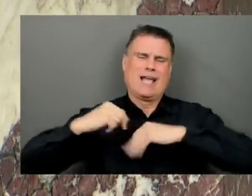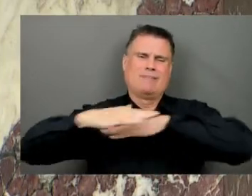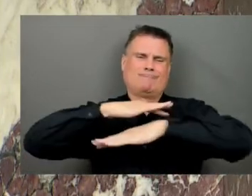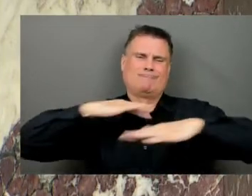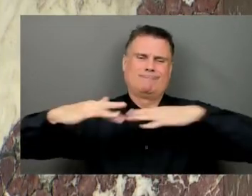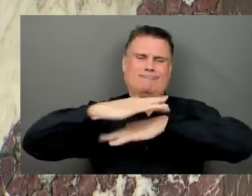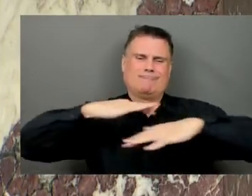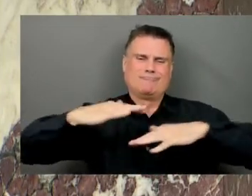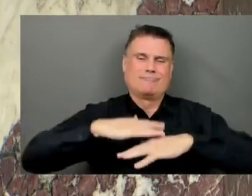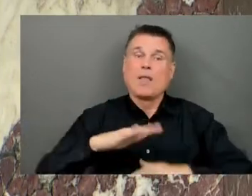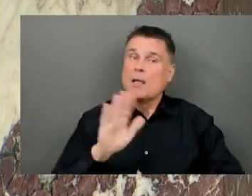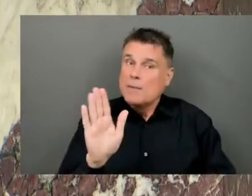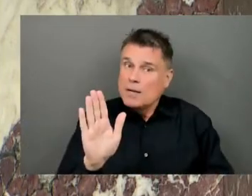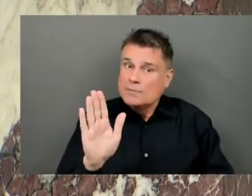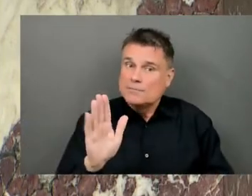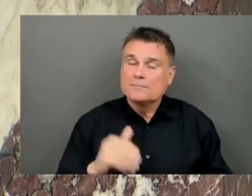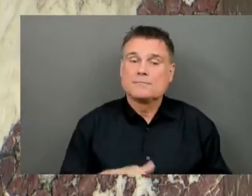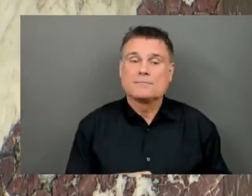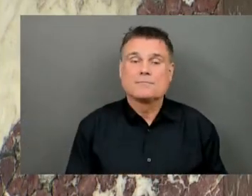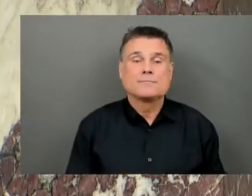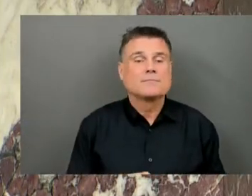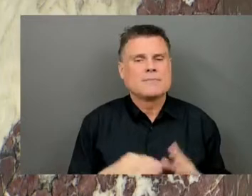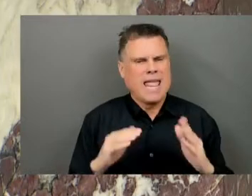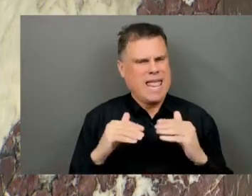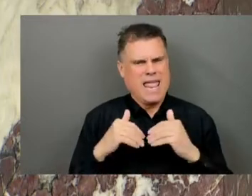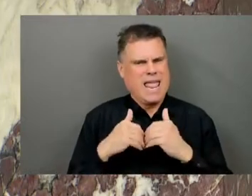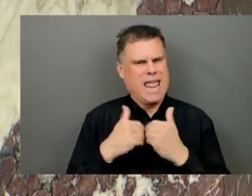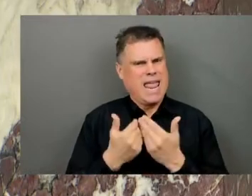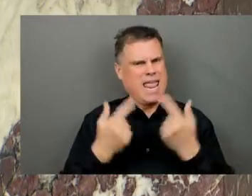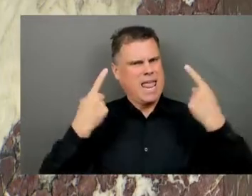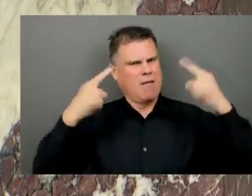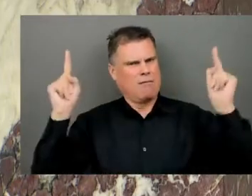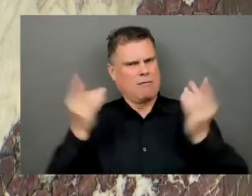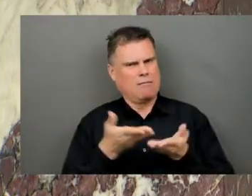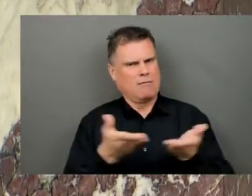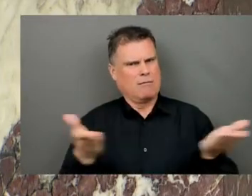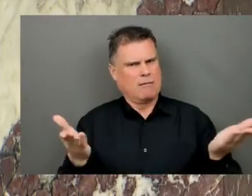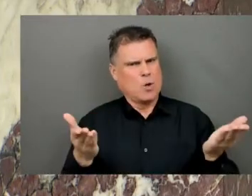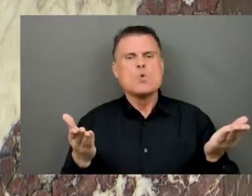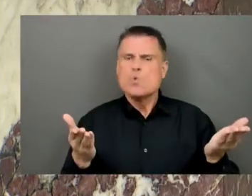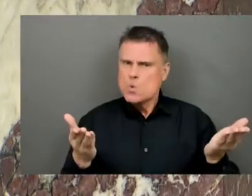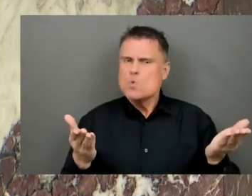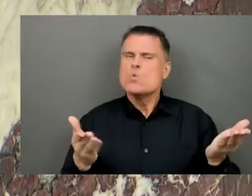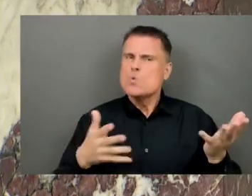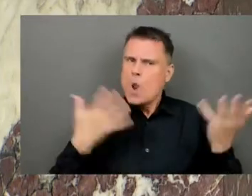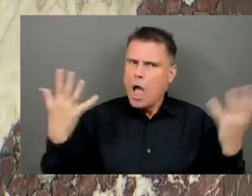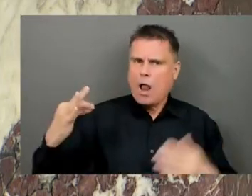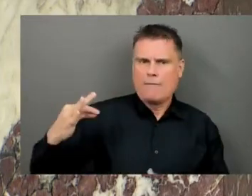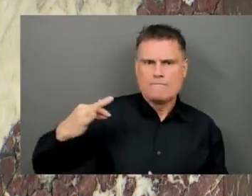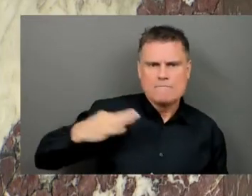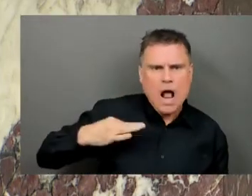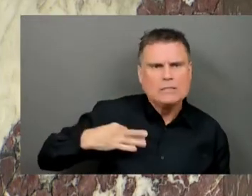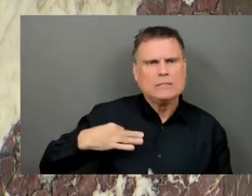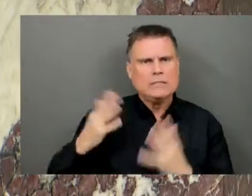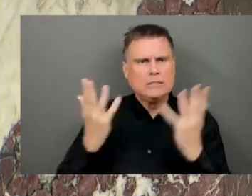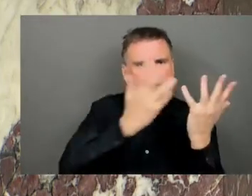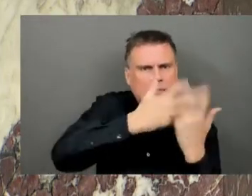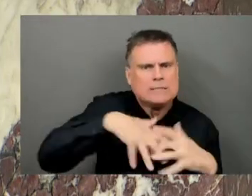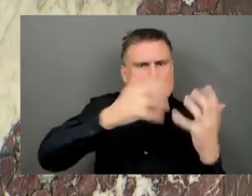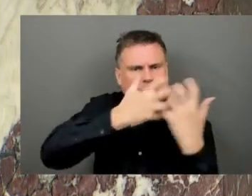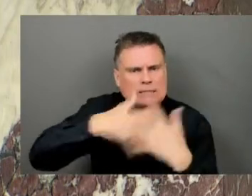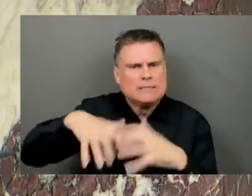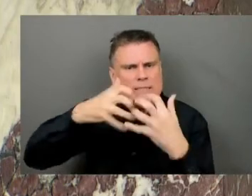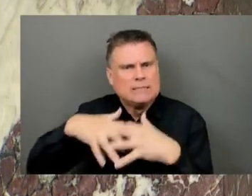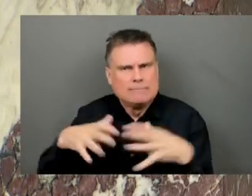without a huge amount of collaboration and community support. I'd like to thank the Campbell River community sponsors of 100.7 Raven